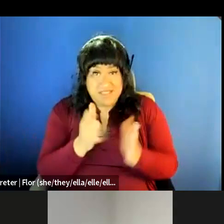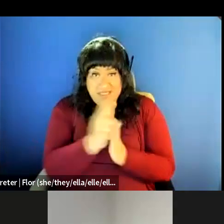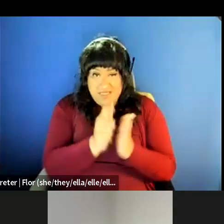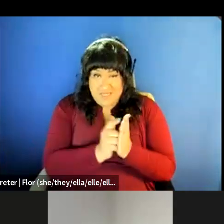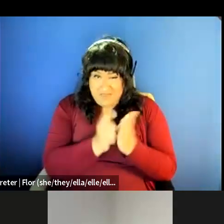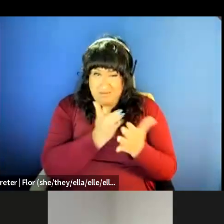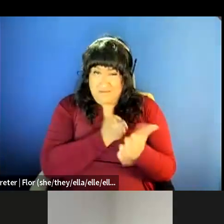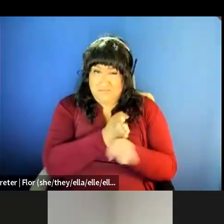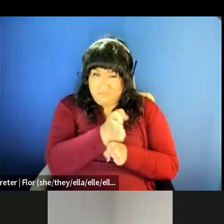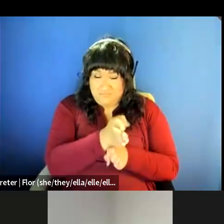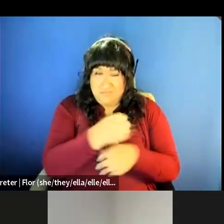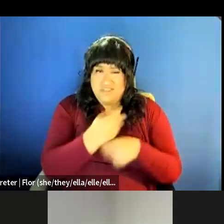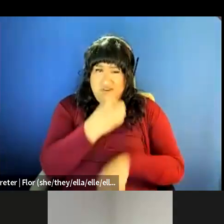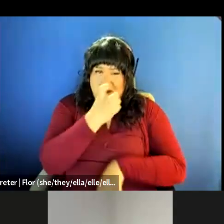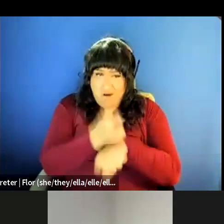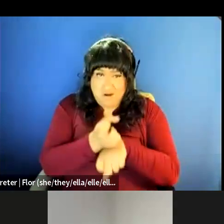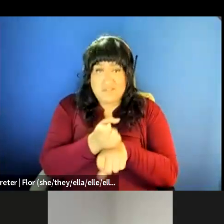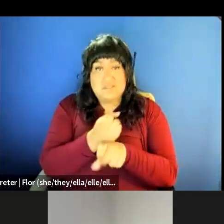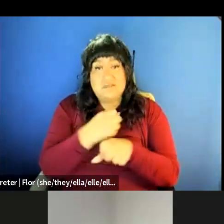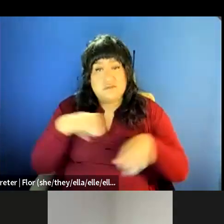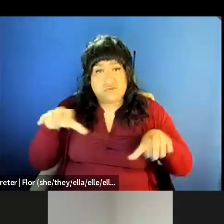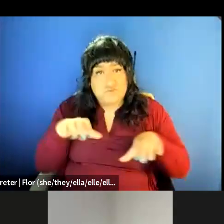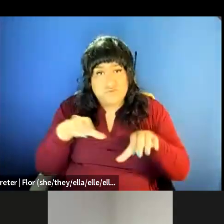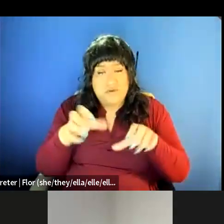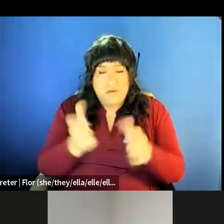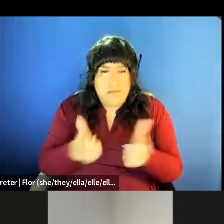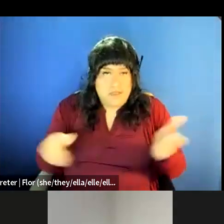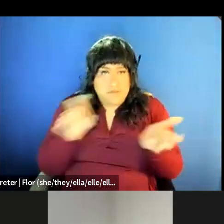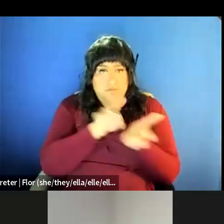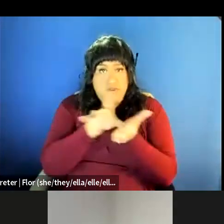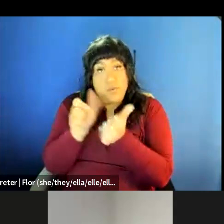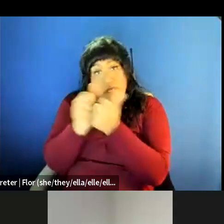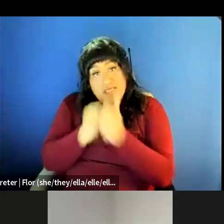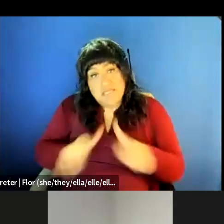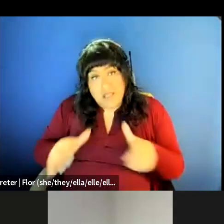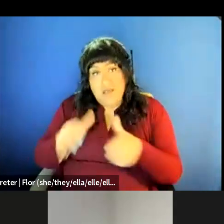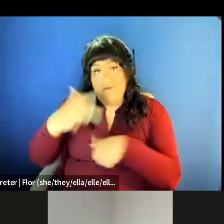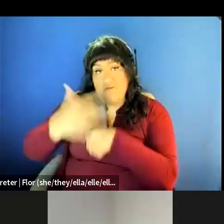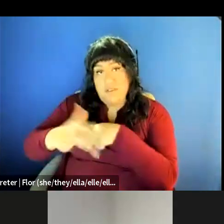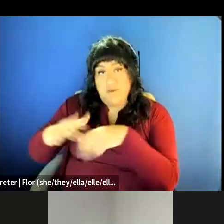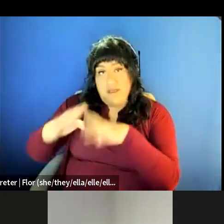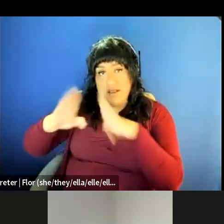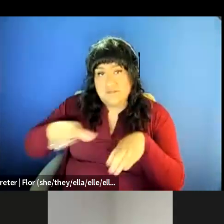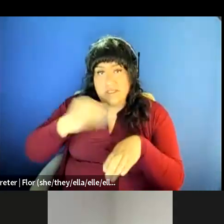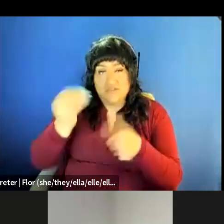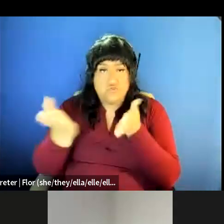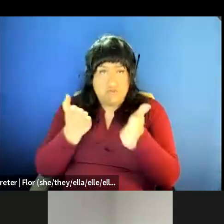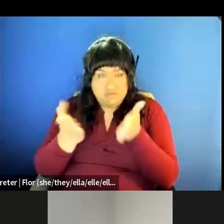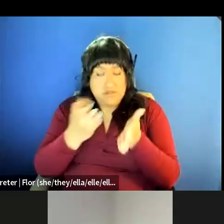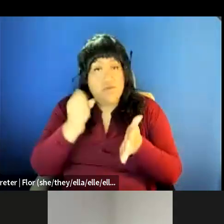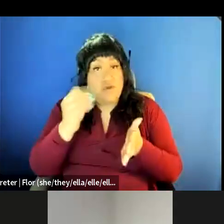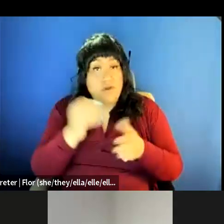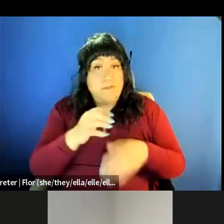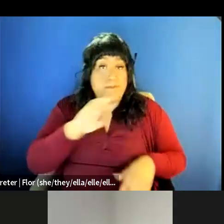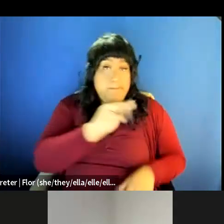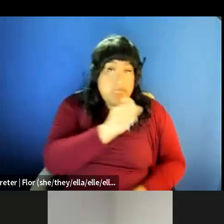it very difficult for municipalities to conduct mass evictions of unhoused communities without available housing and services. So mayors,